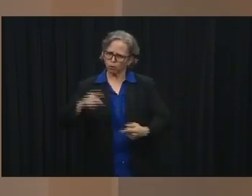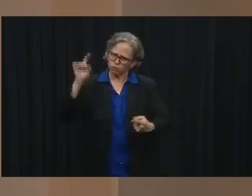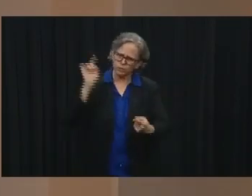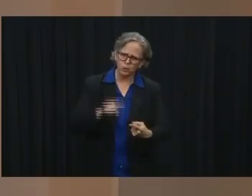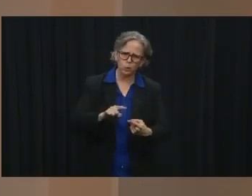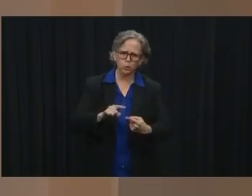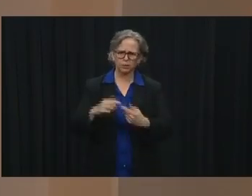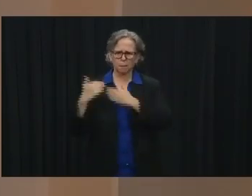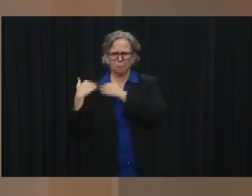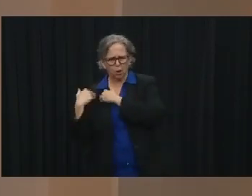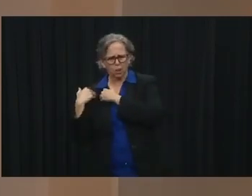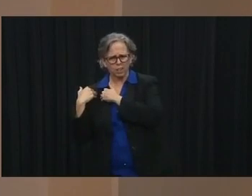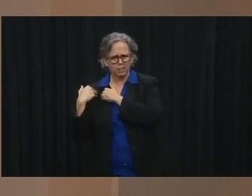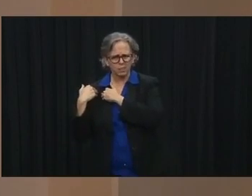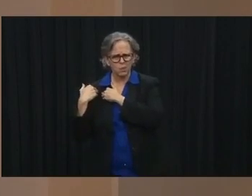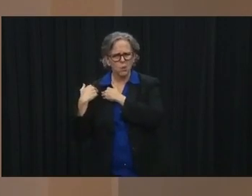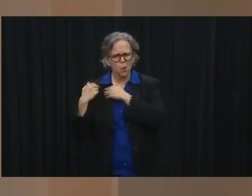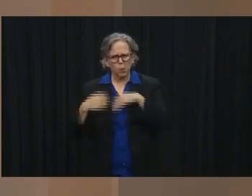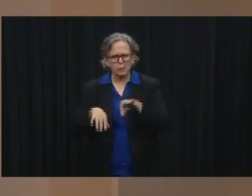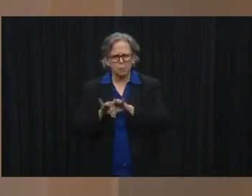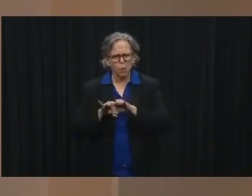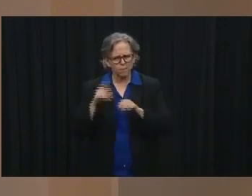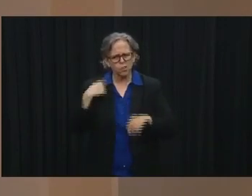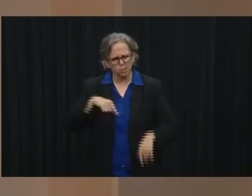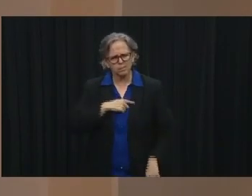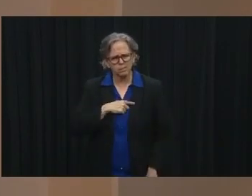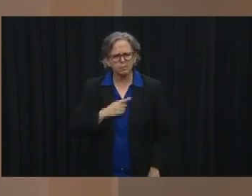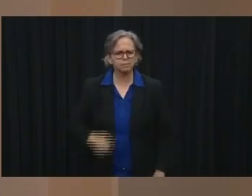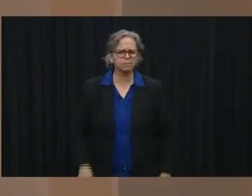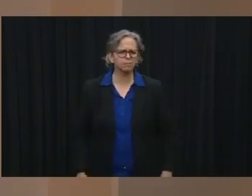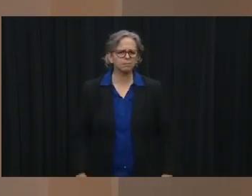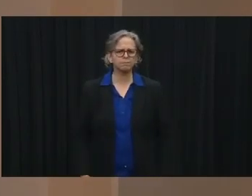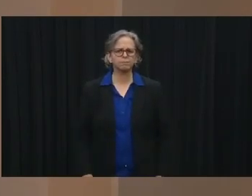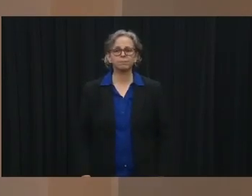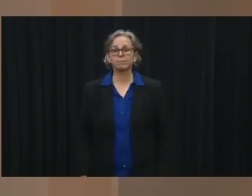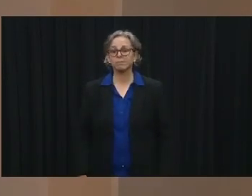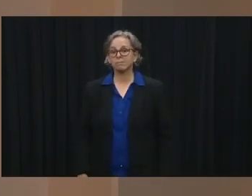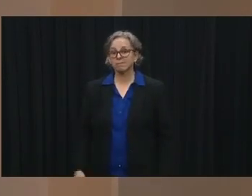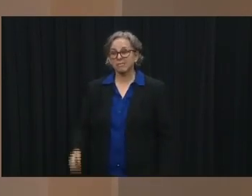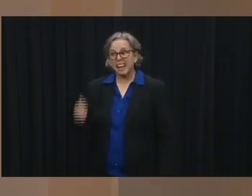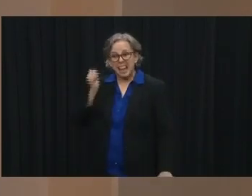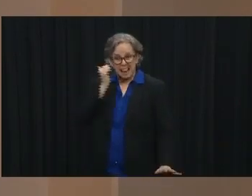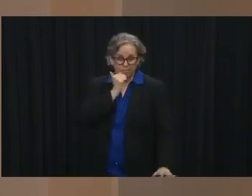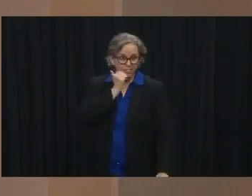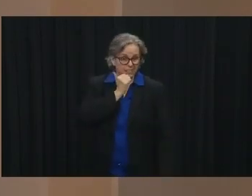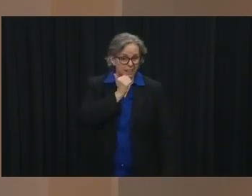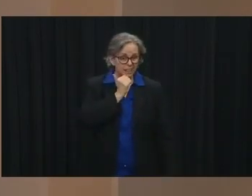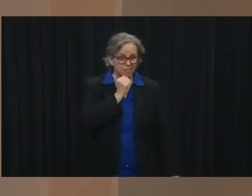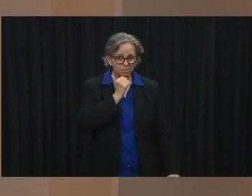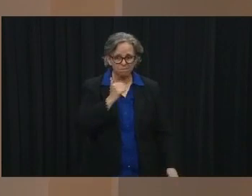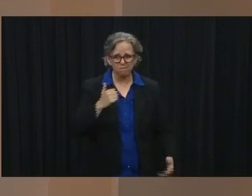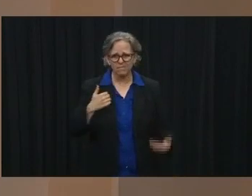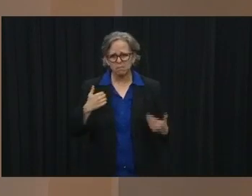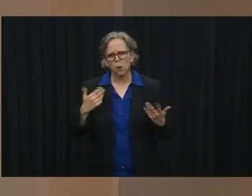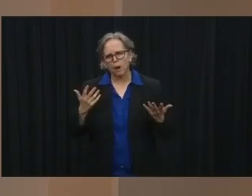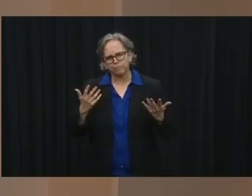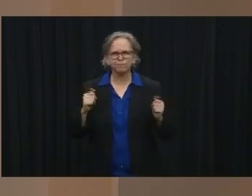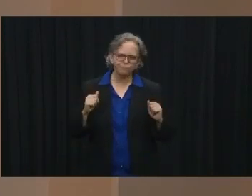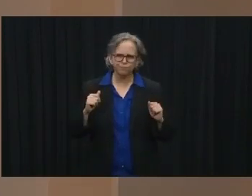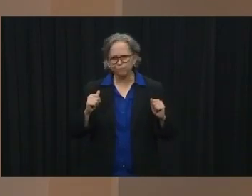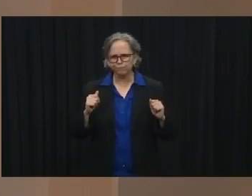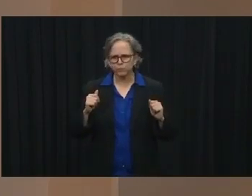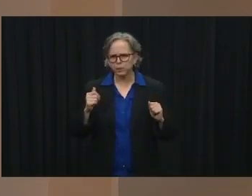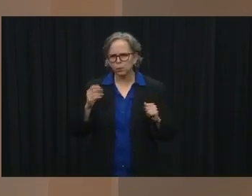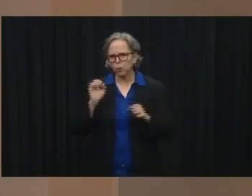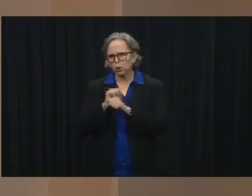is a top priority for us. Every day I have We'll work with our folks at the